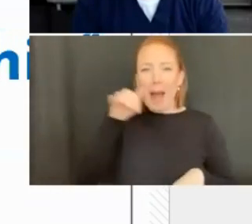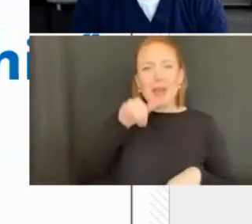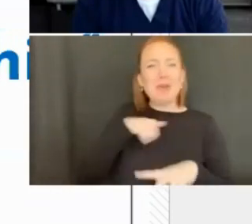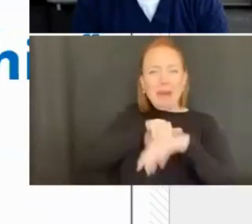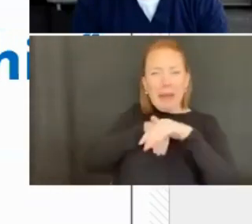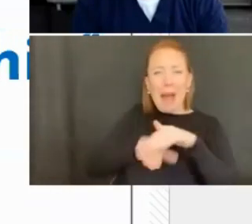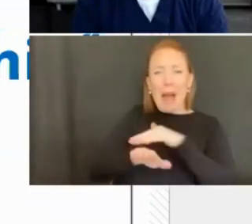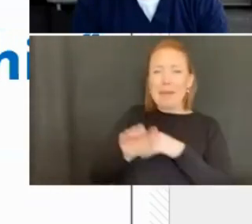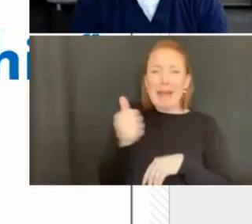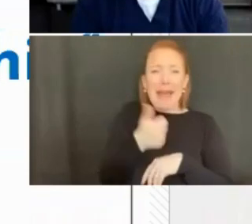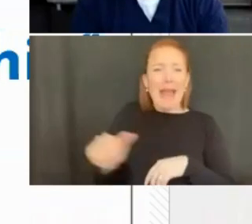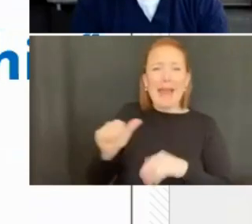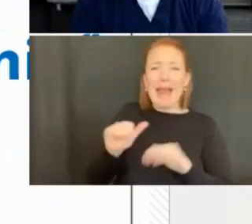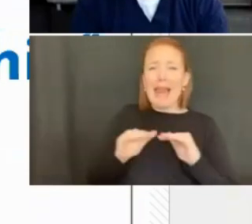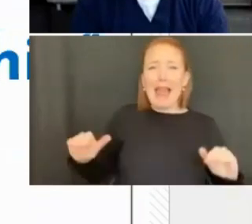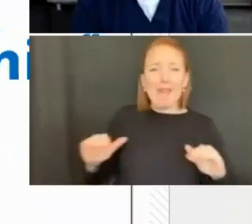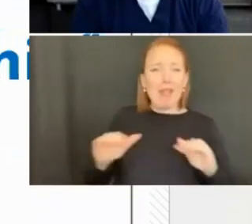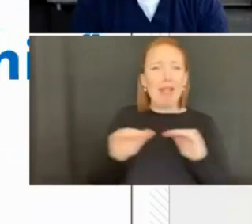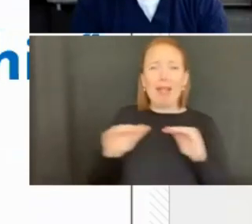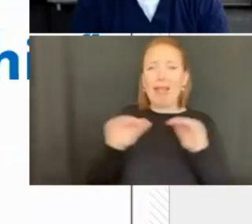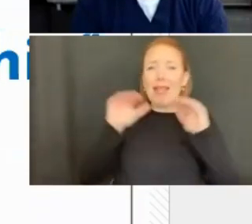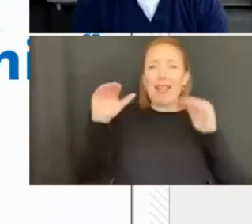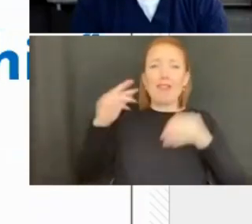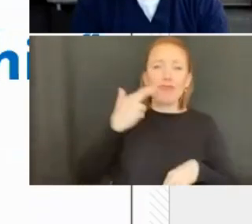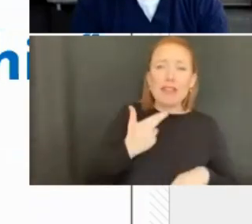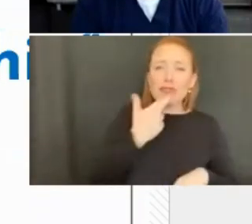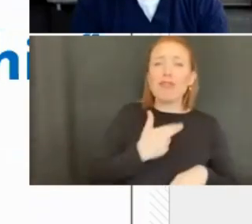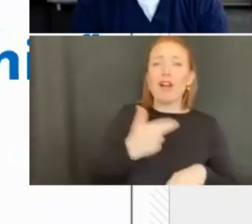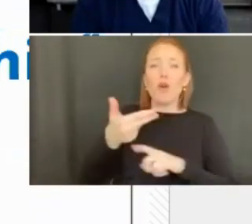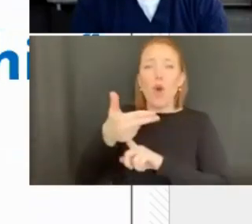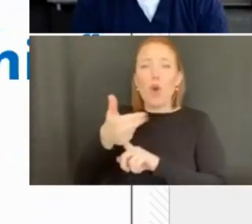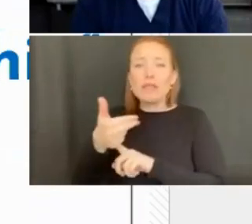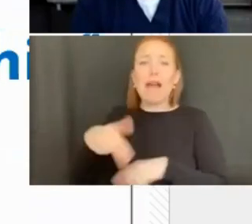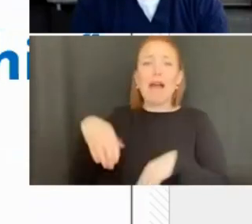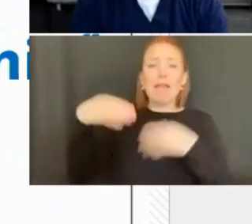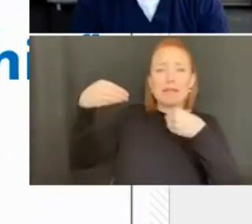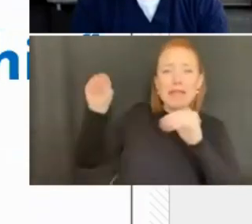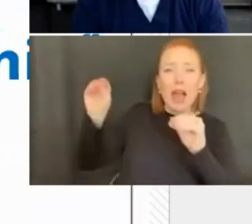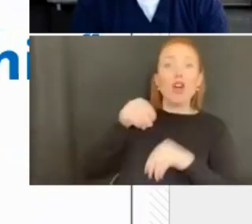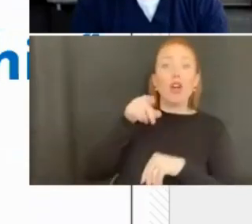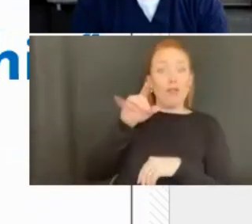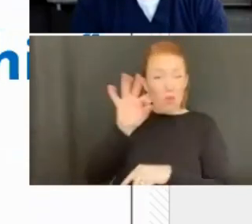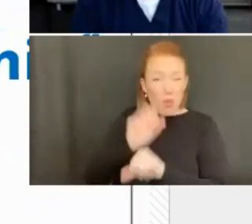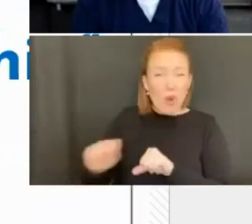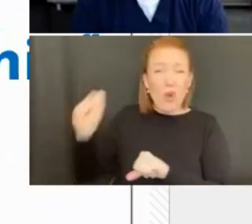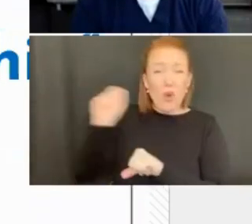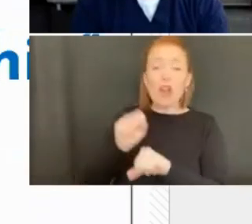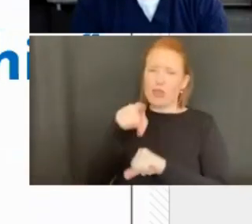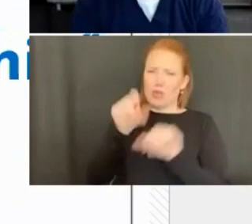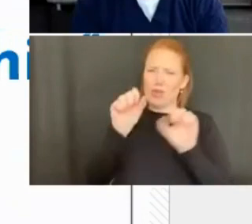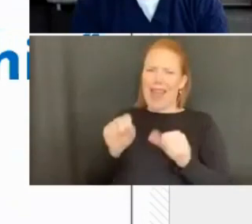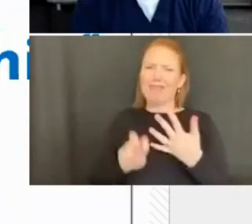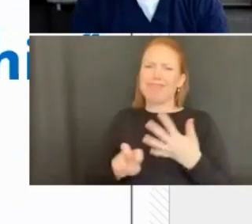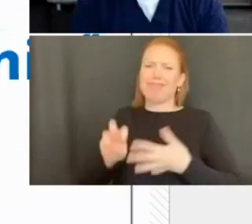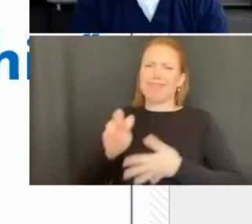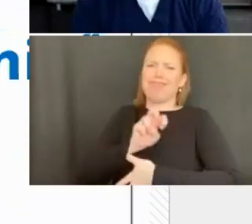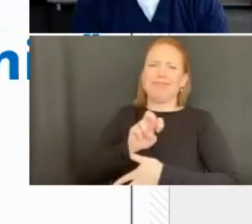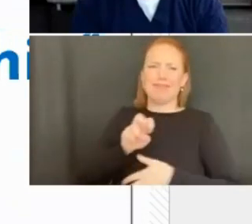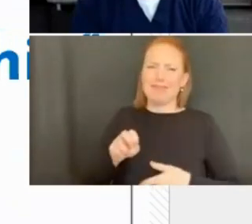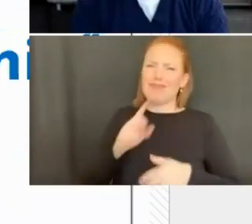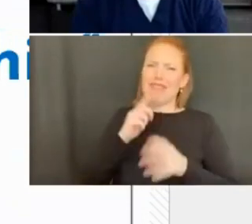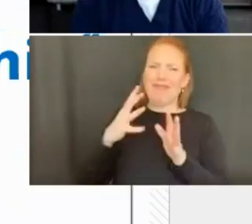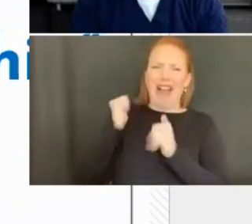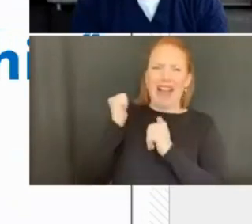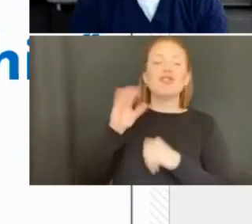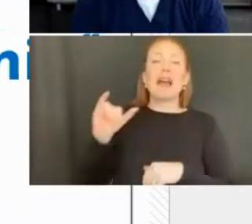level, restaurant, hotel, retail, and if you work hard enough, you can rise the ranks, sometimes very quickly. So that'll be a great conversation